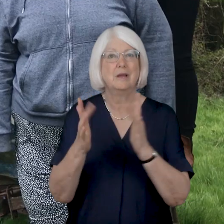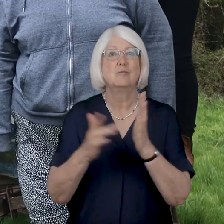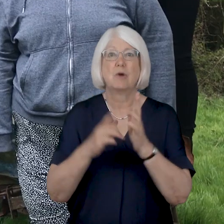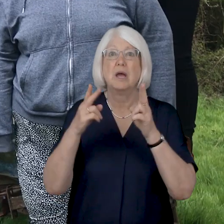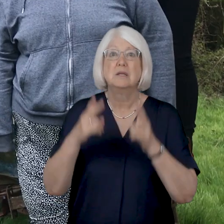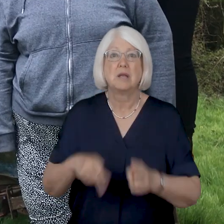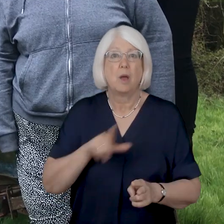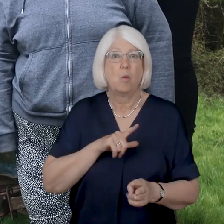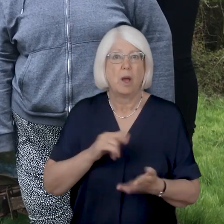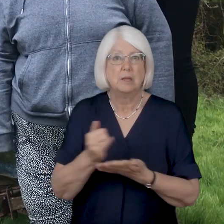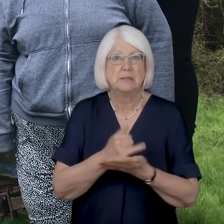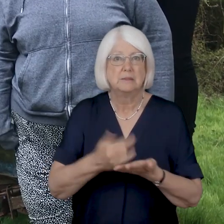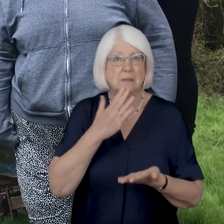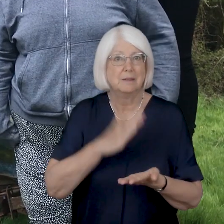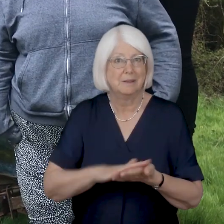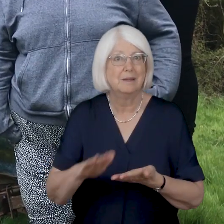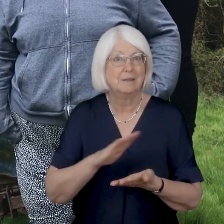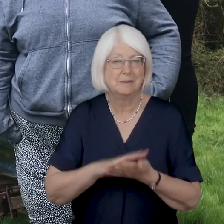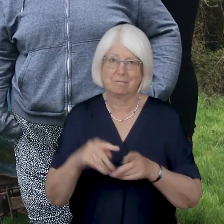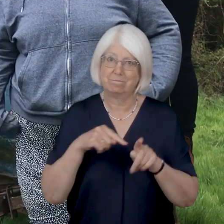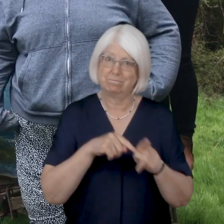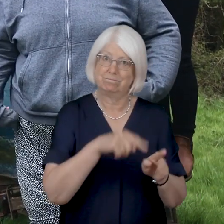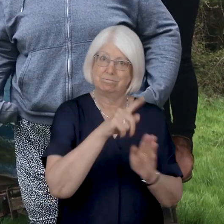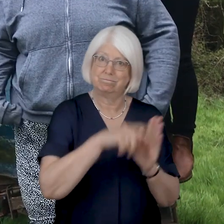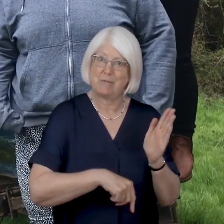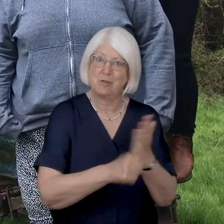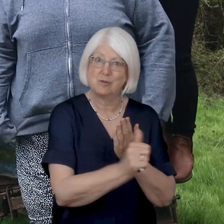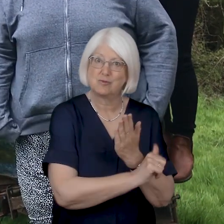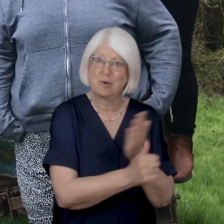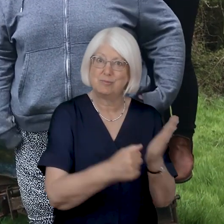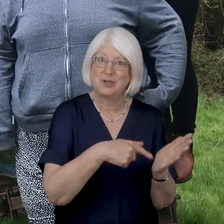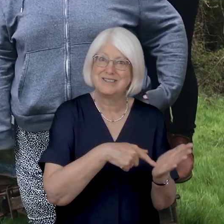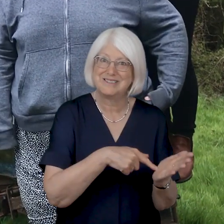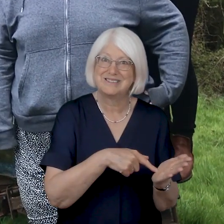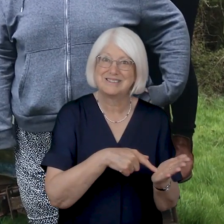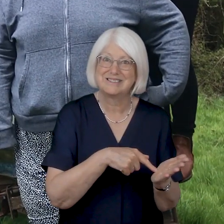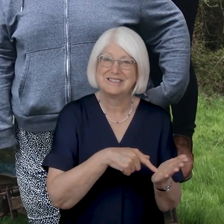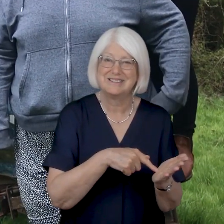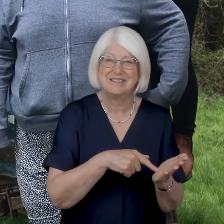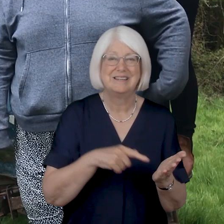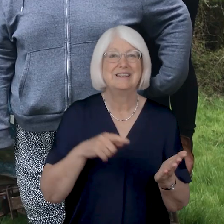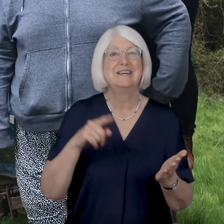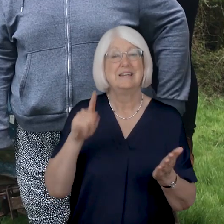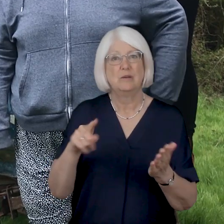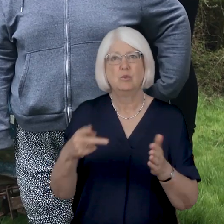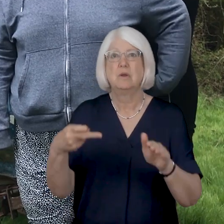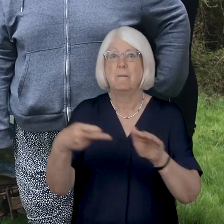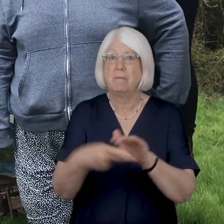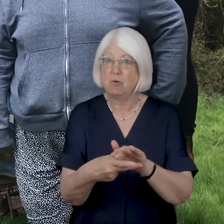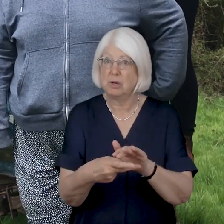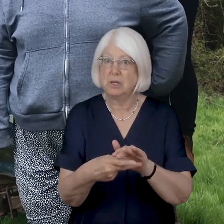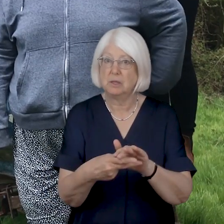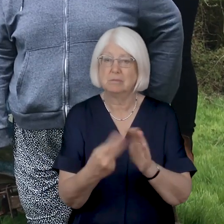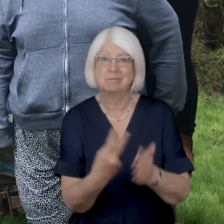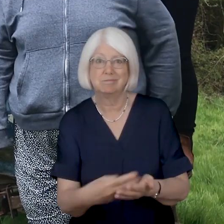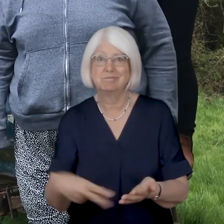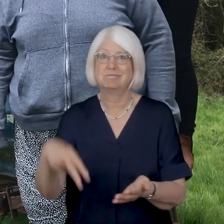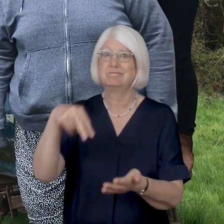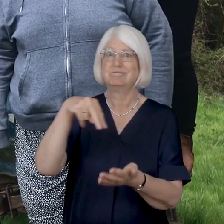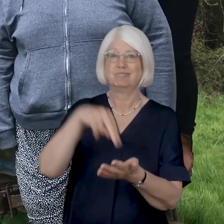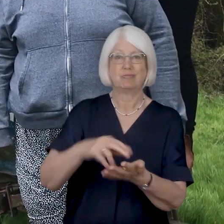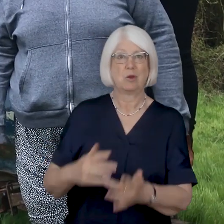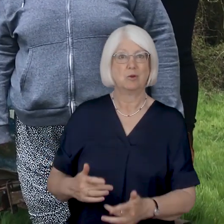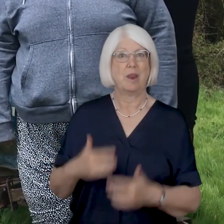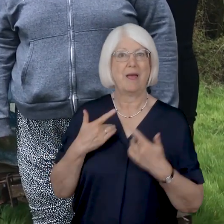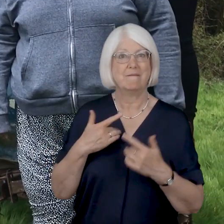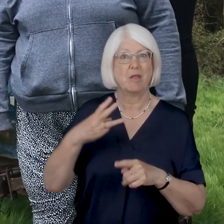Christ died for our sins in accordance with the scriptures. He was buried. He was raised